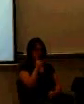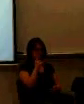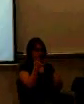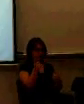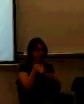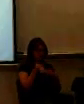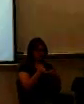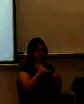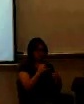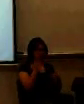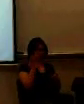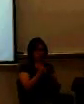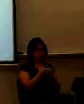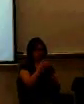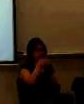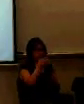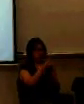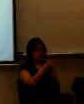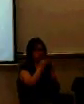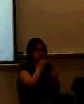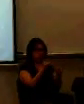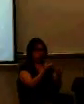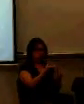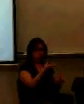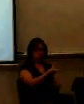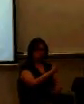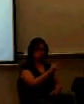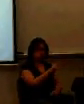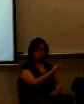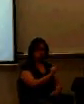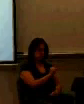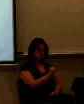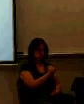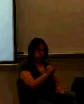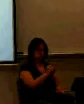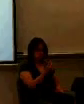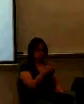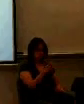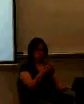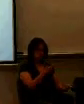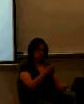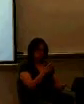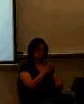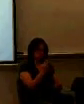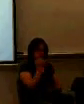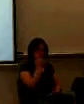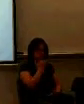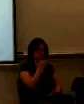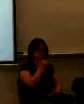shut down the drinking water coming out of it. So it's fairly common.